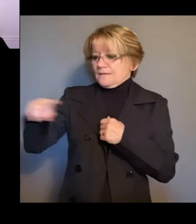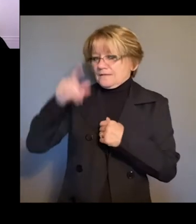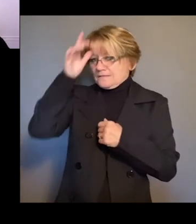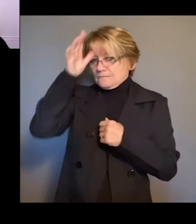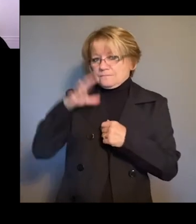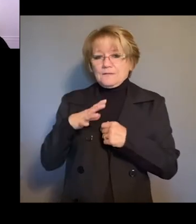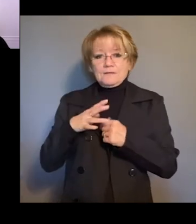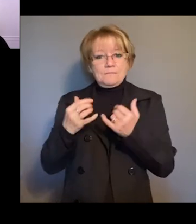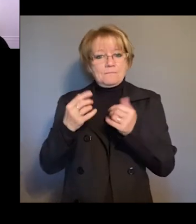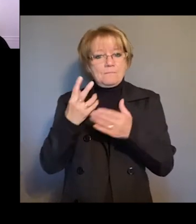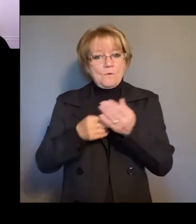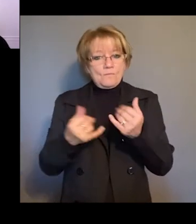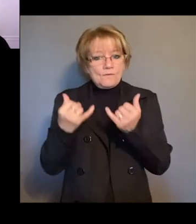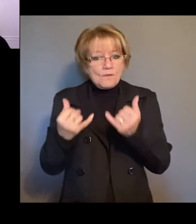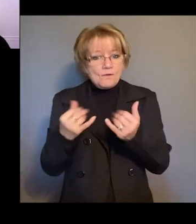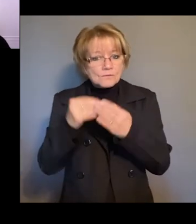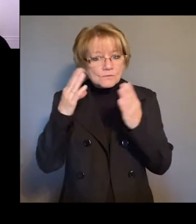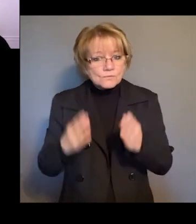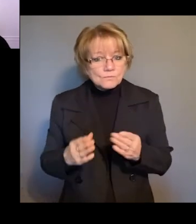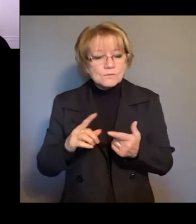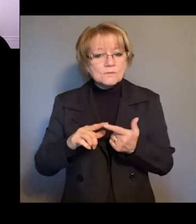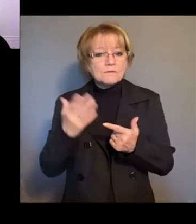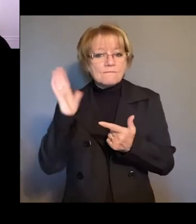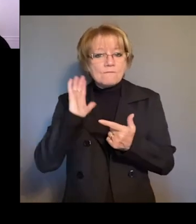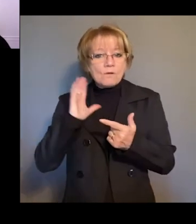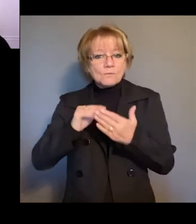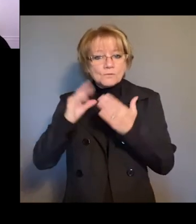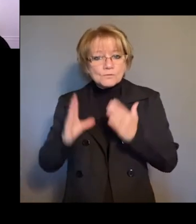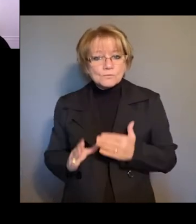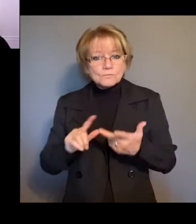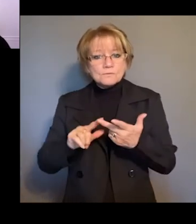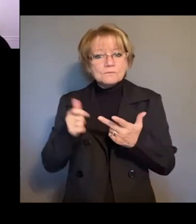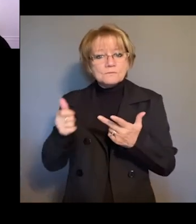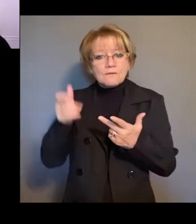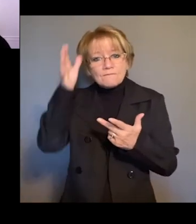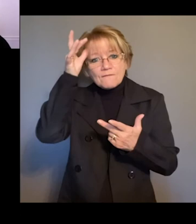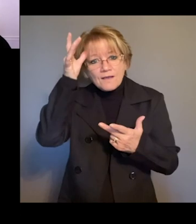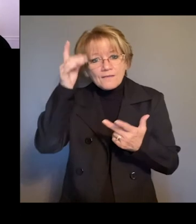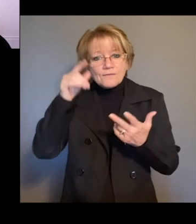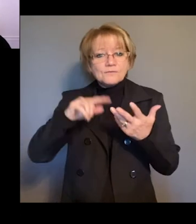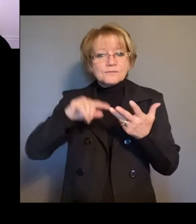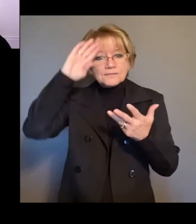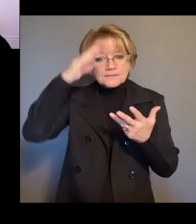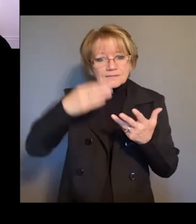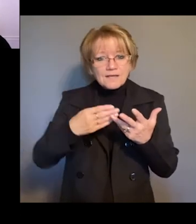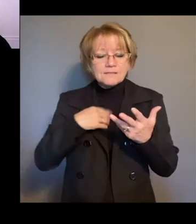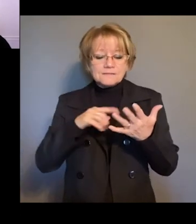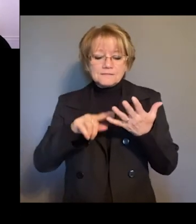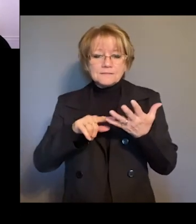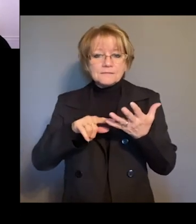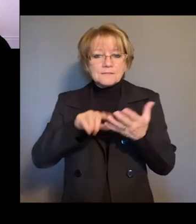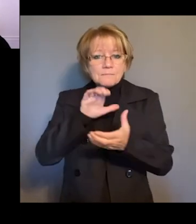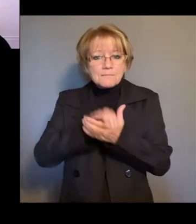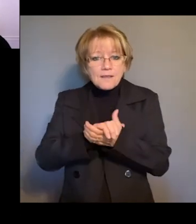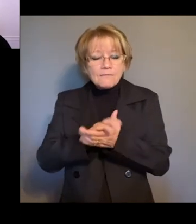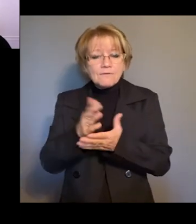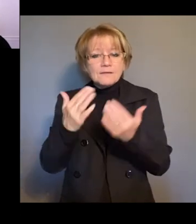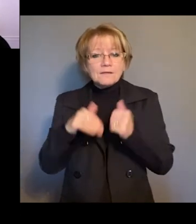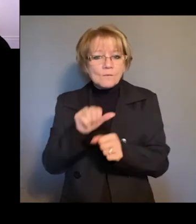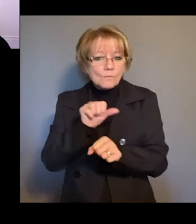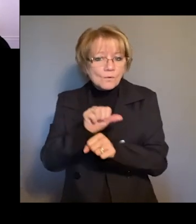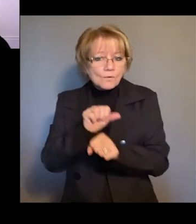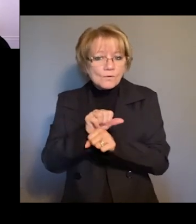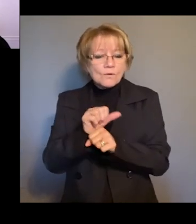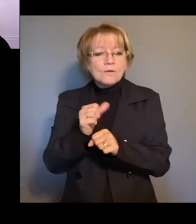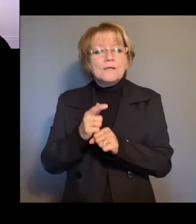former students, their fathers, their sons. They are married. They are working men. They are